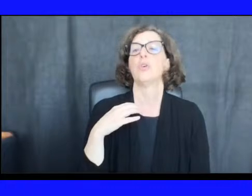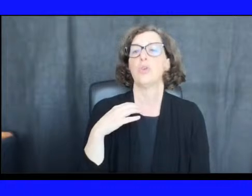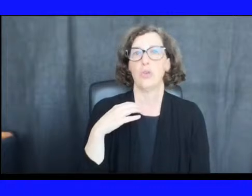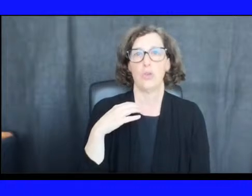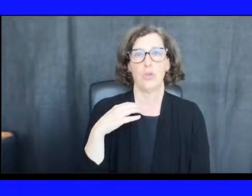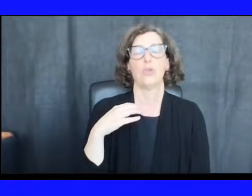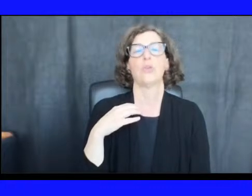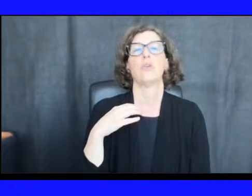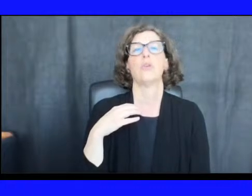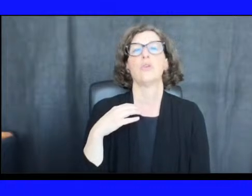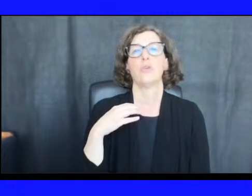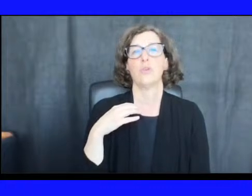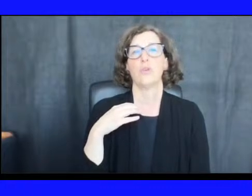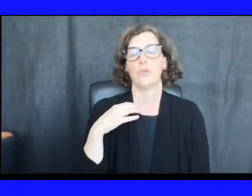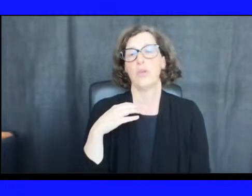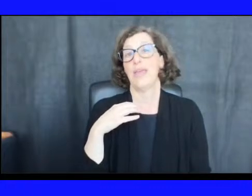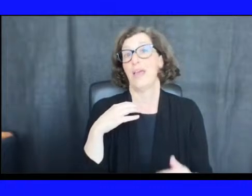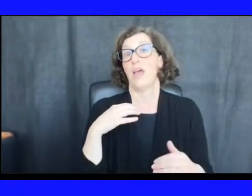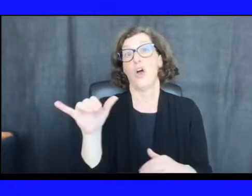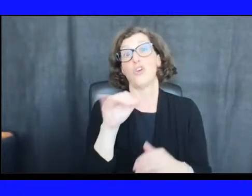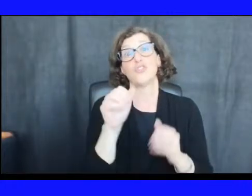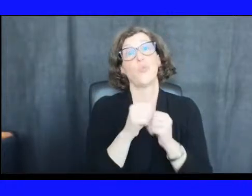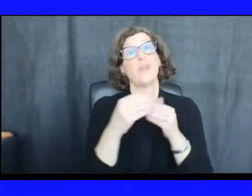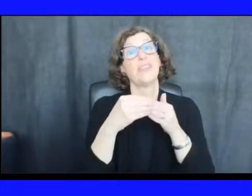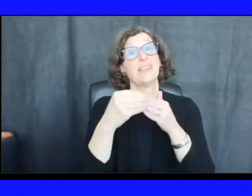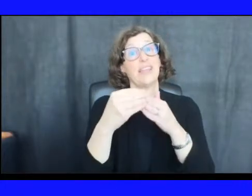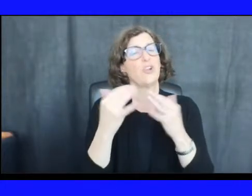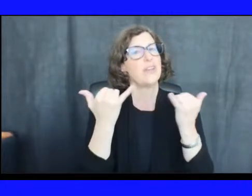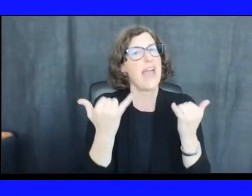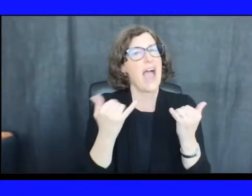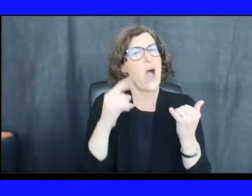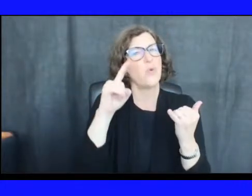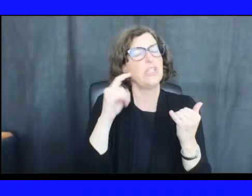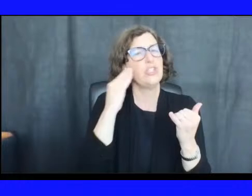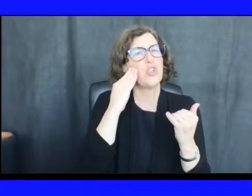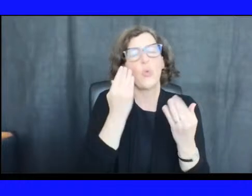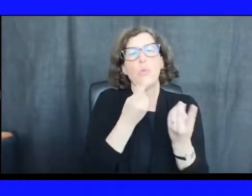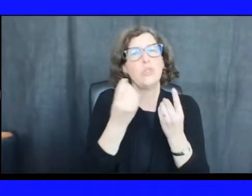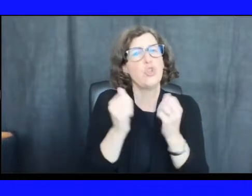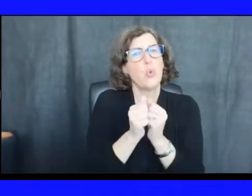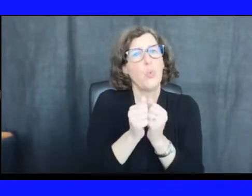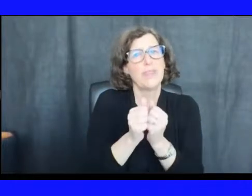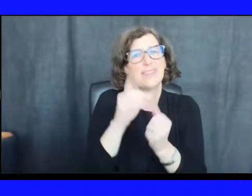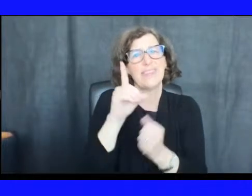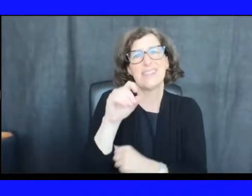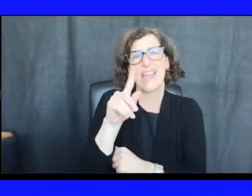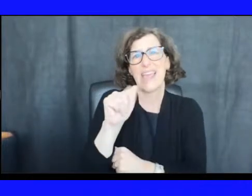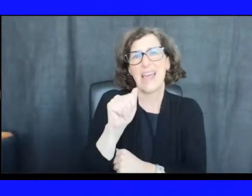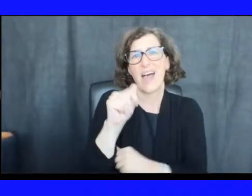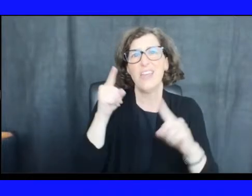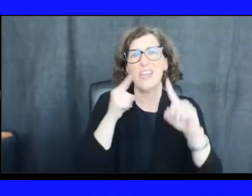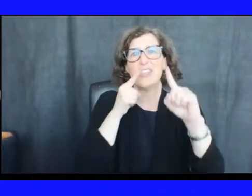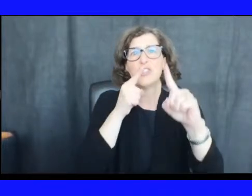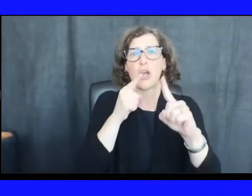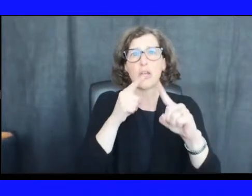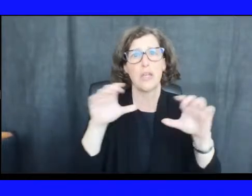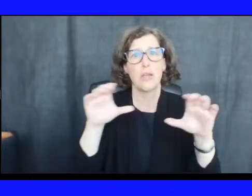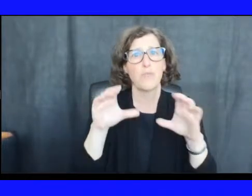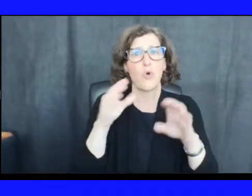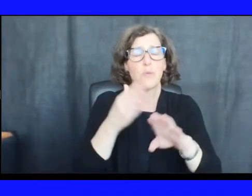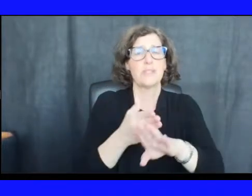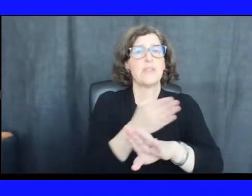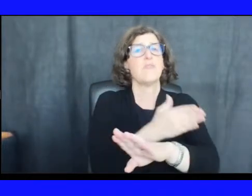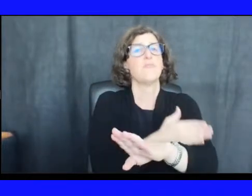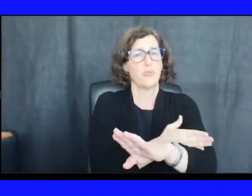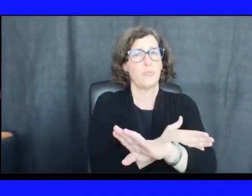28%. I know Danielle Dabari and team are working very hard to get this number above the